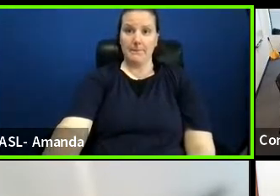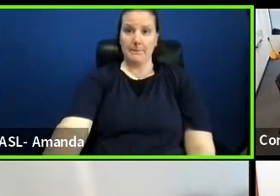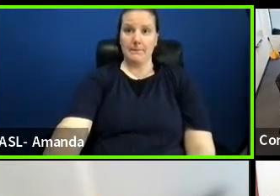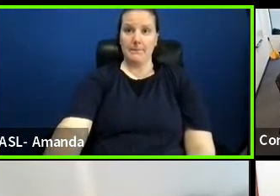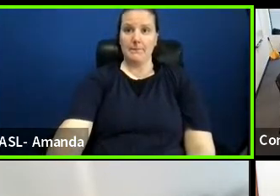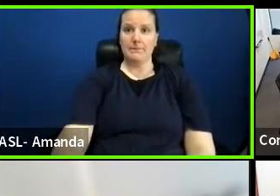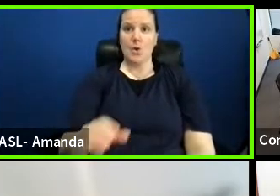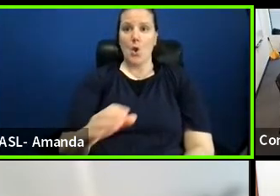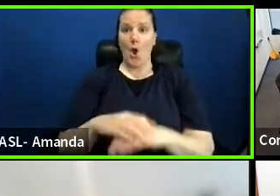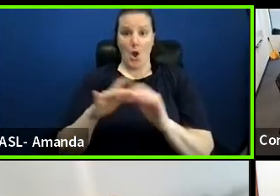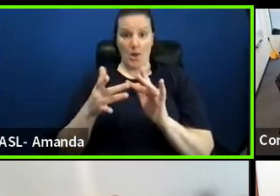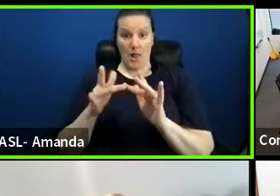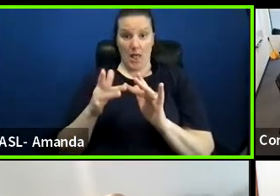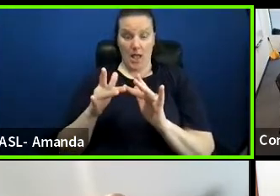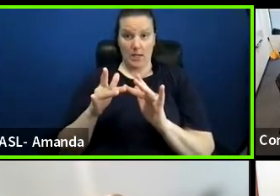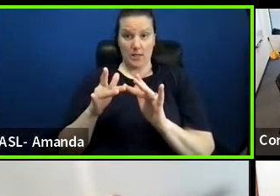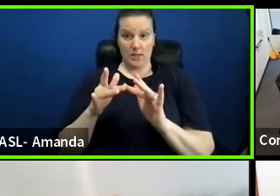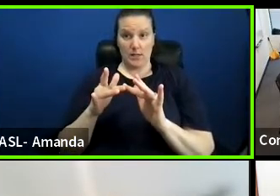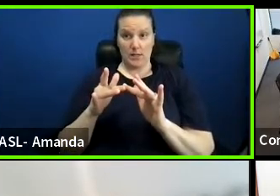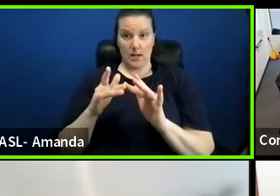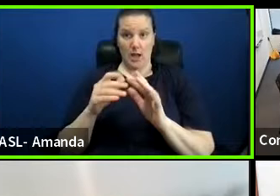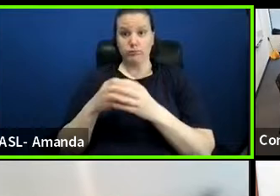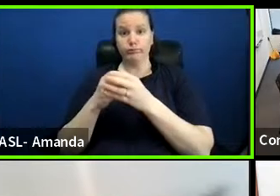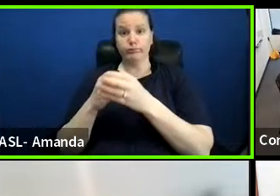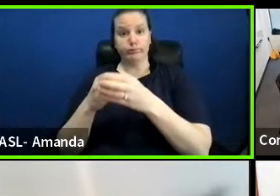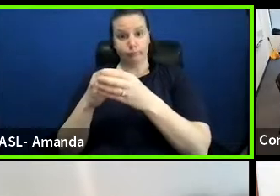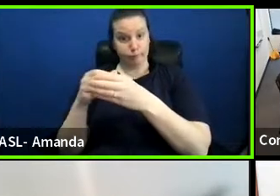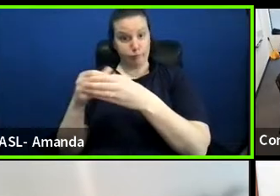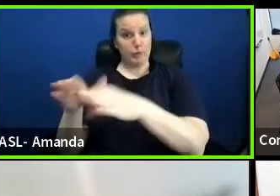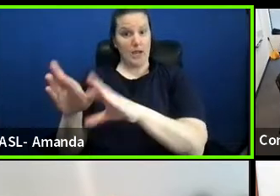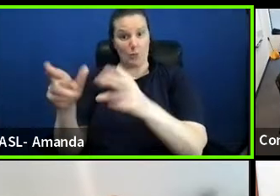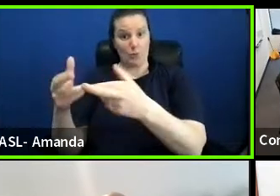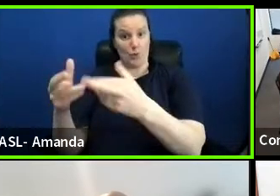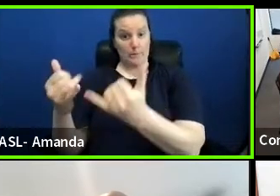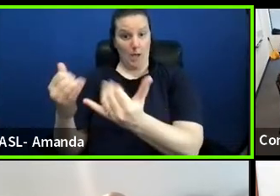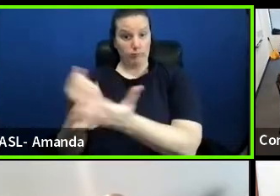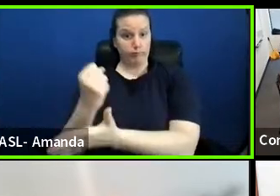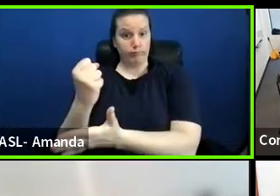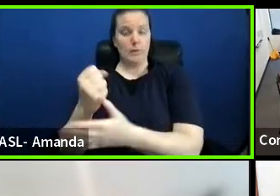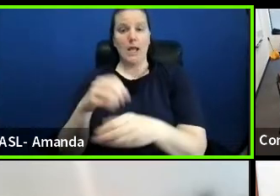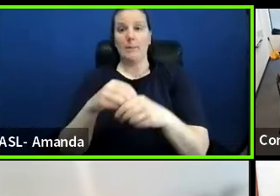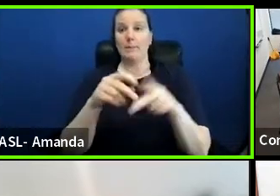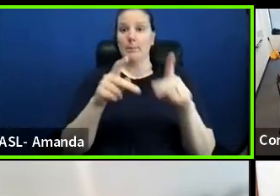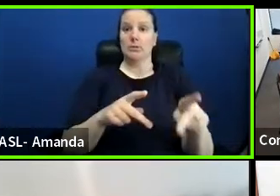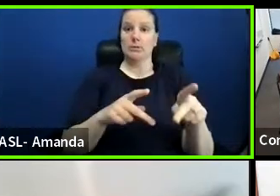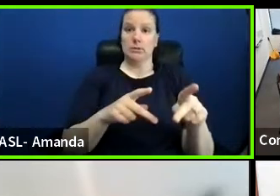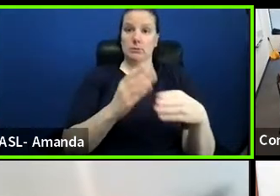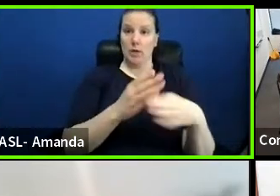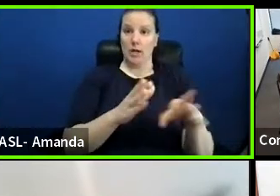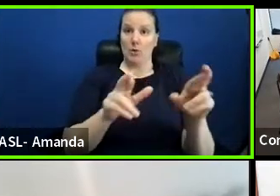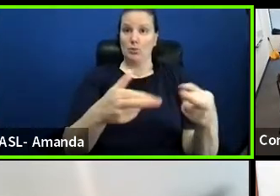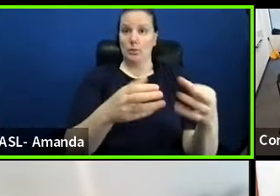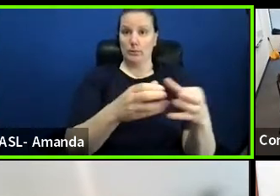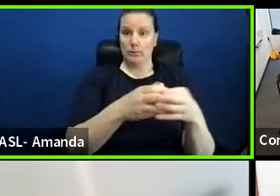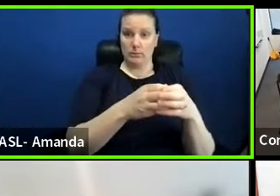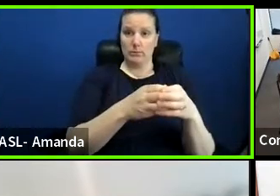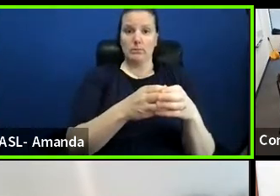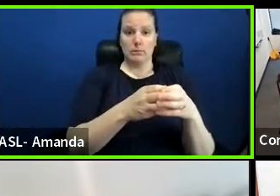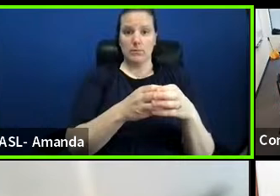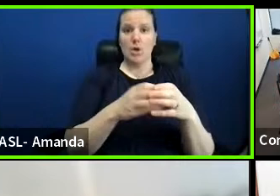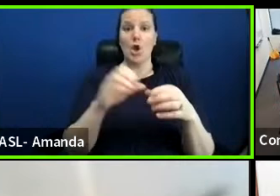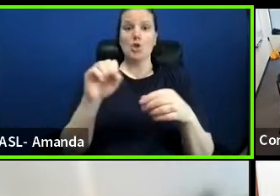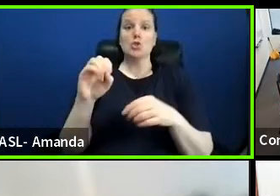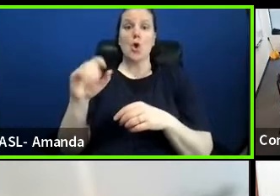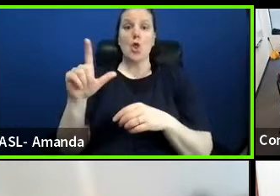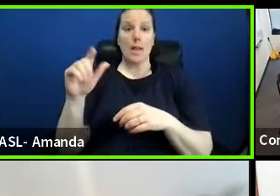So online, I'll move you into your breakout rooms here. In person, our breakout rooms will have Salome